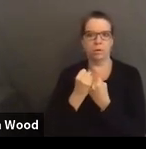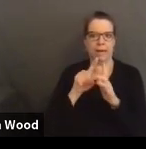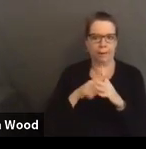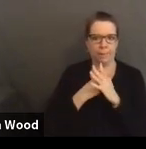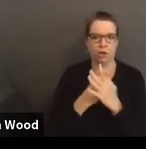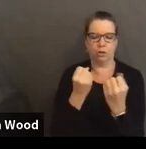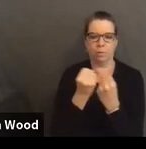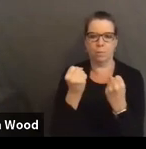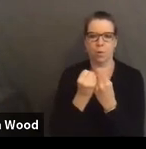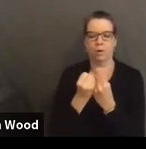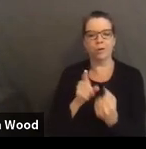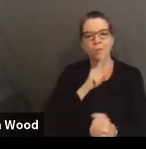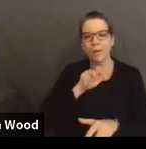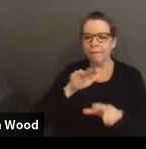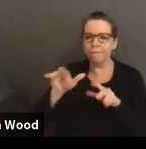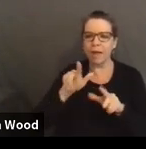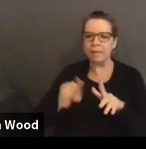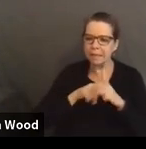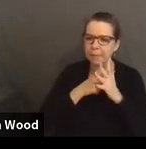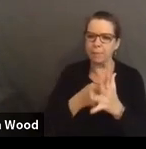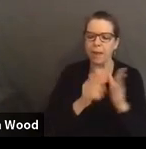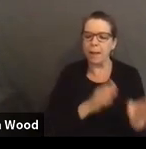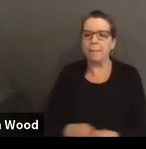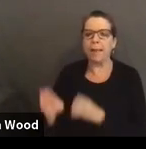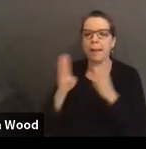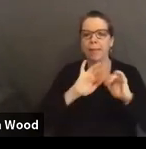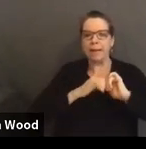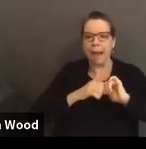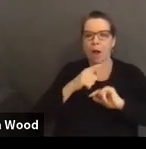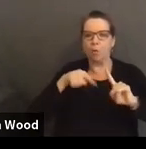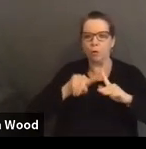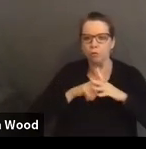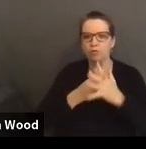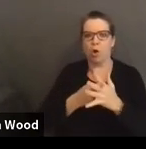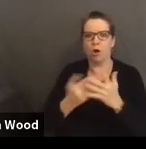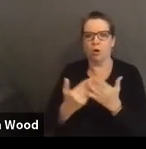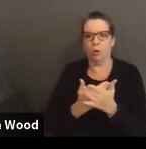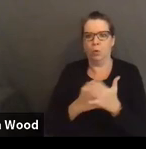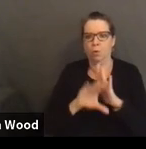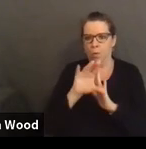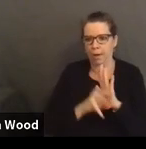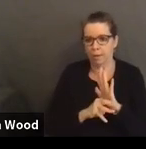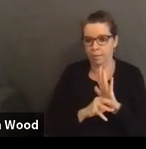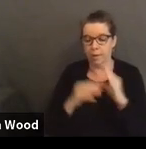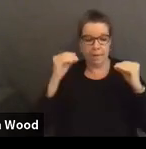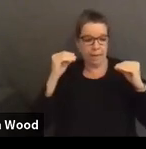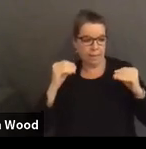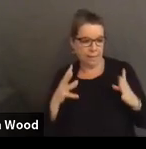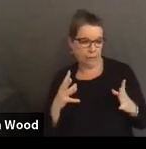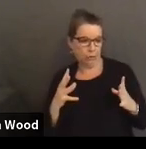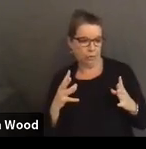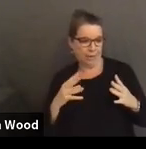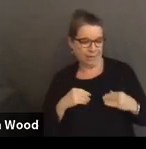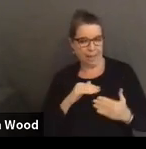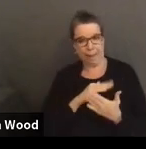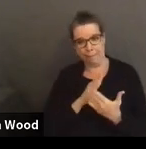in implementation, plan ahead for implementation support should teachers recommend a mid-year adoption